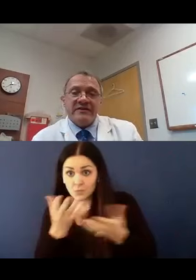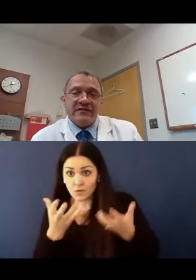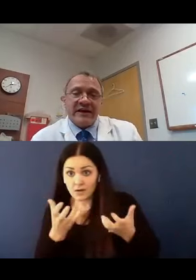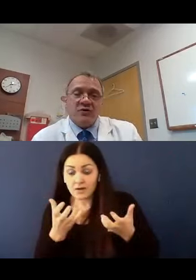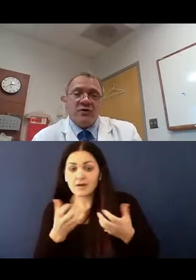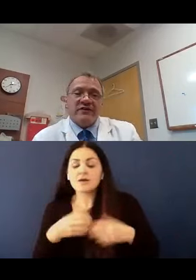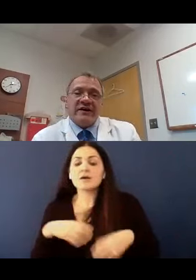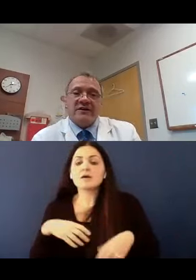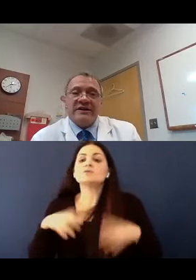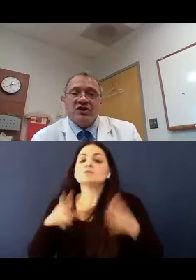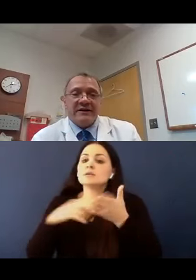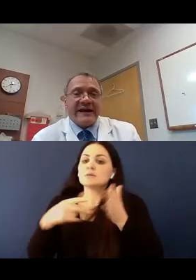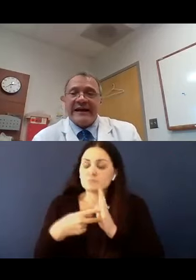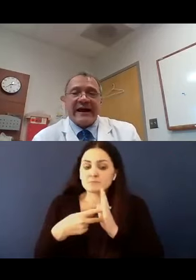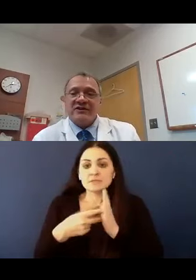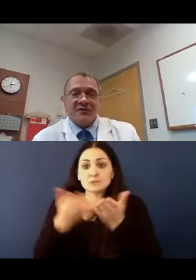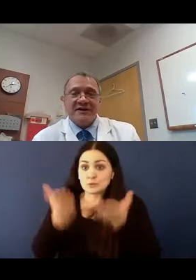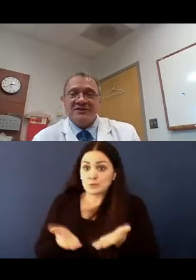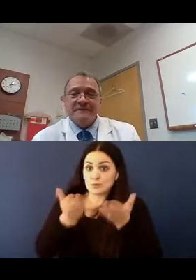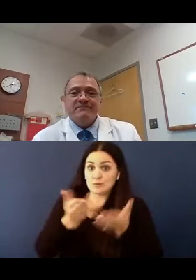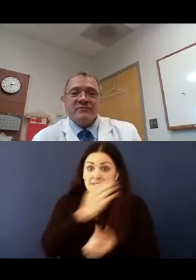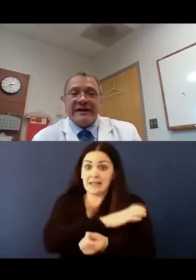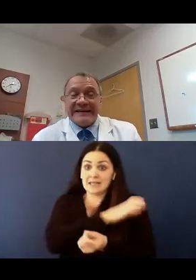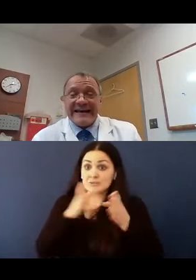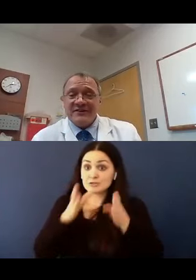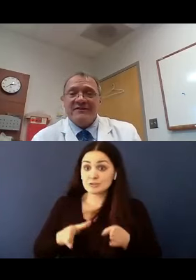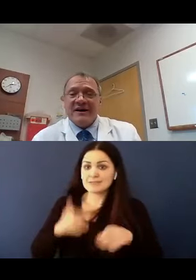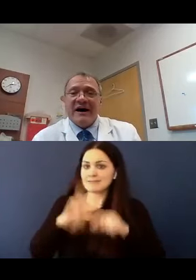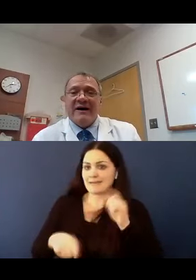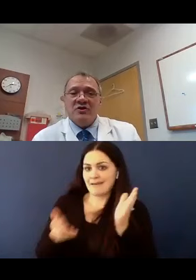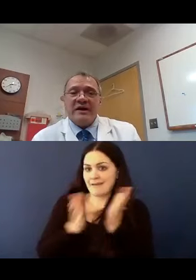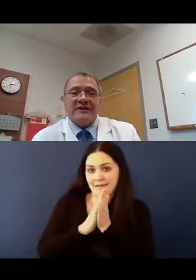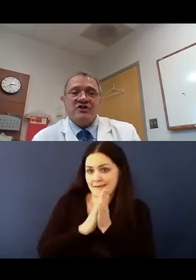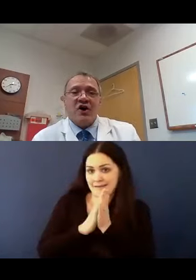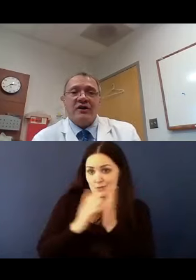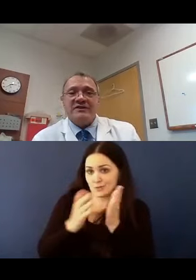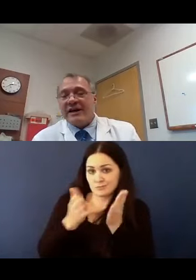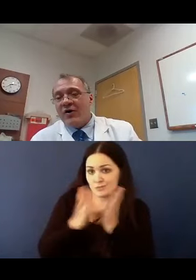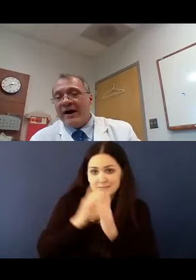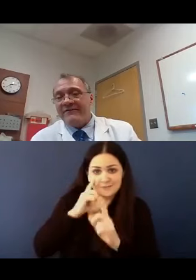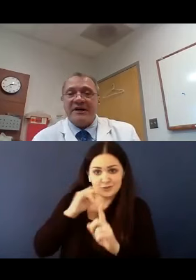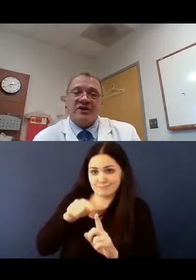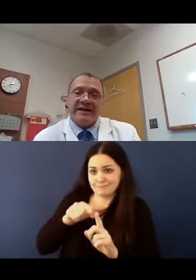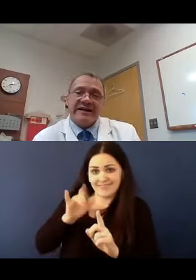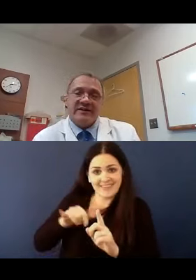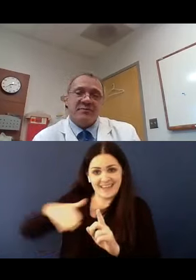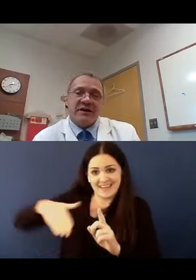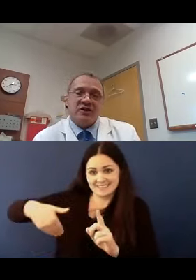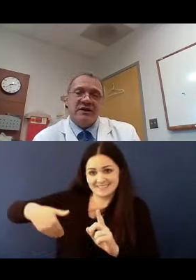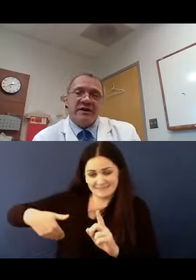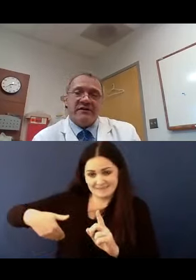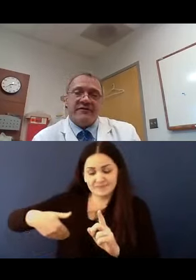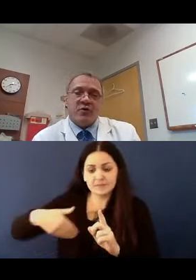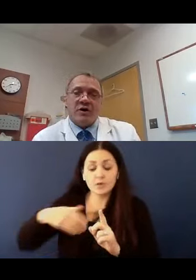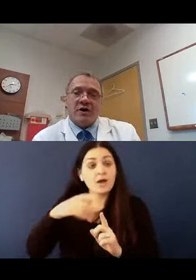that means is that you as a clinician can't ask for this yet. You can't just call and say, oh, I have a patient, I need to get this